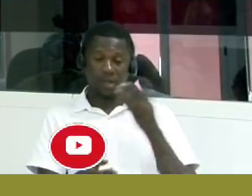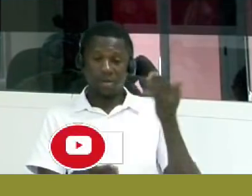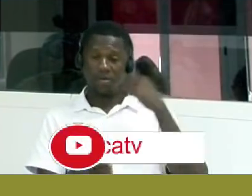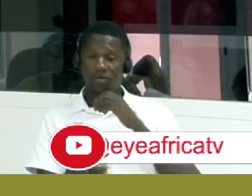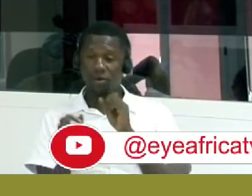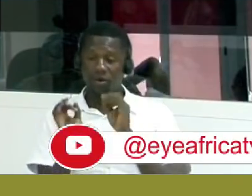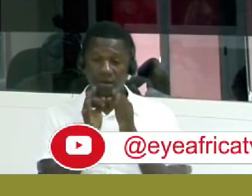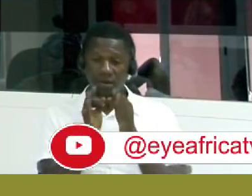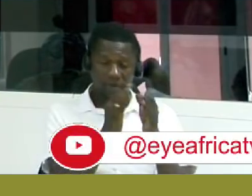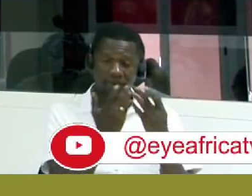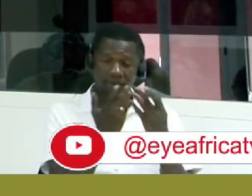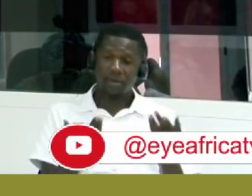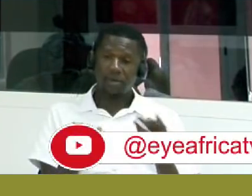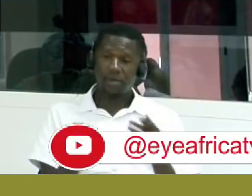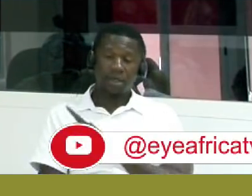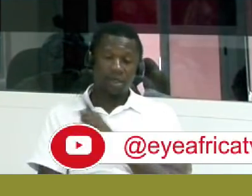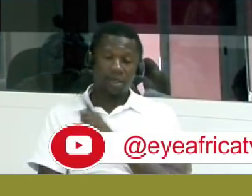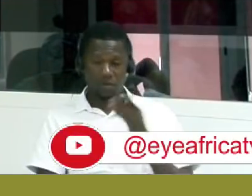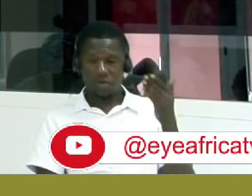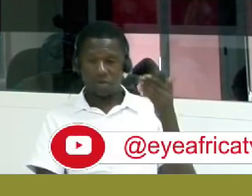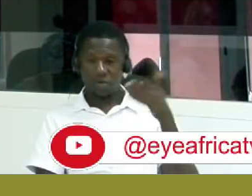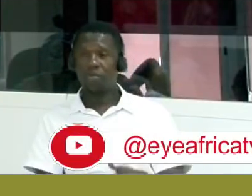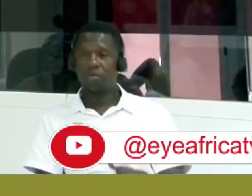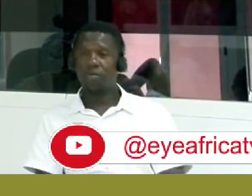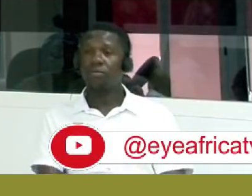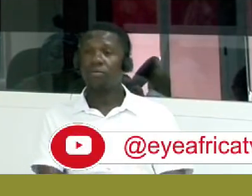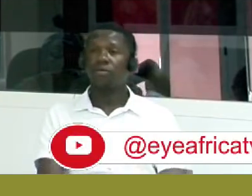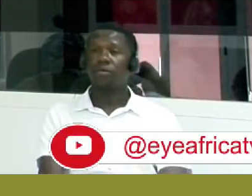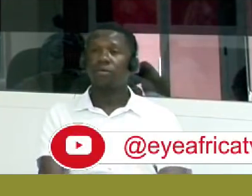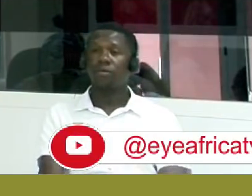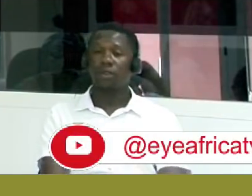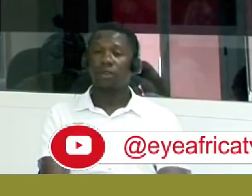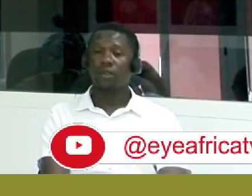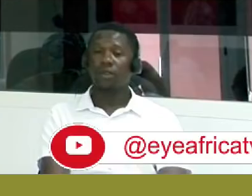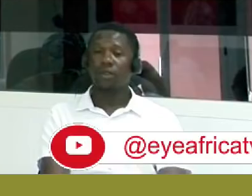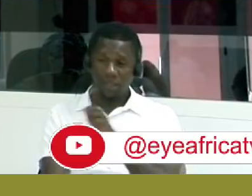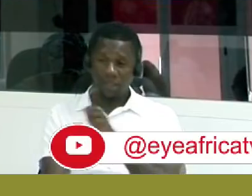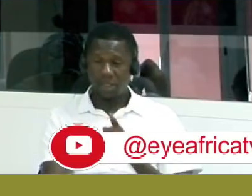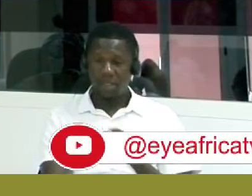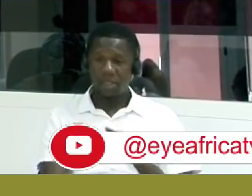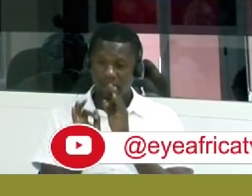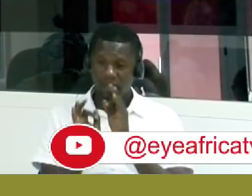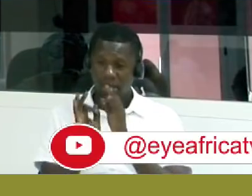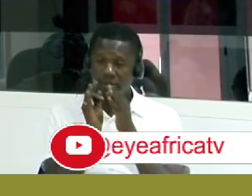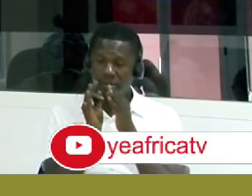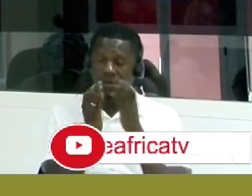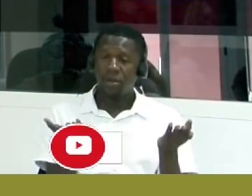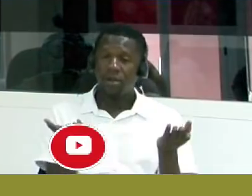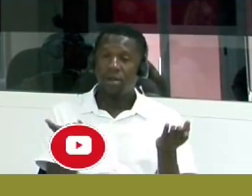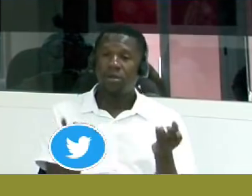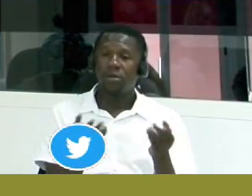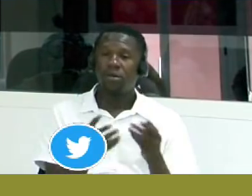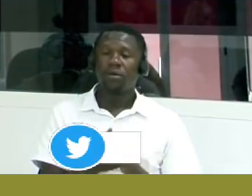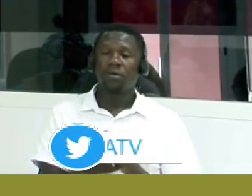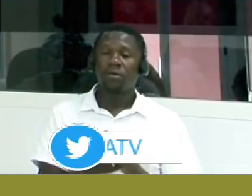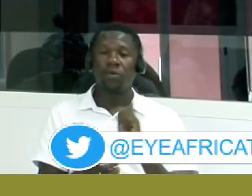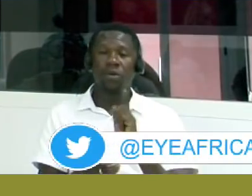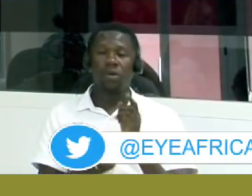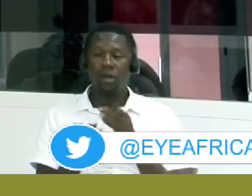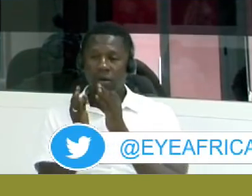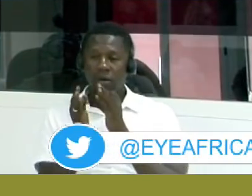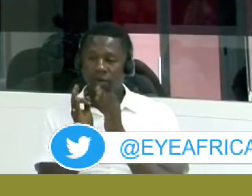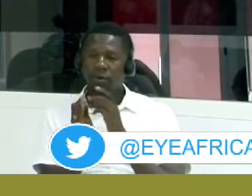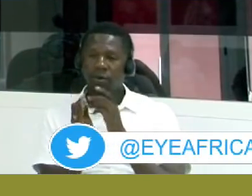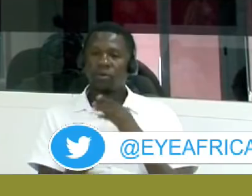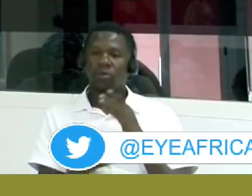come. And so then, if I did they debrief? Well, and what they will debrief is, we went